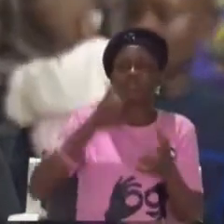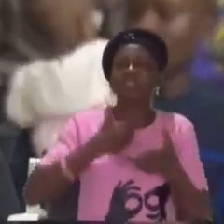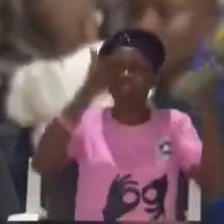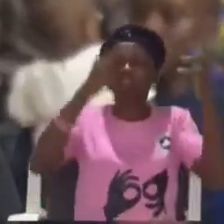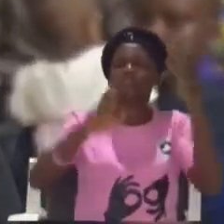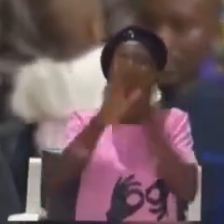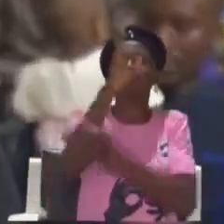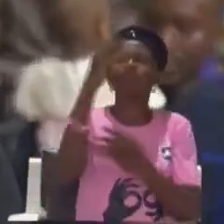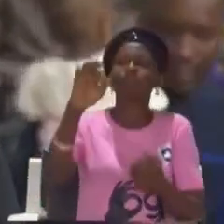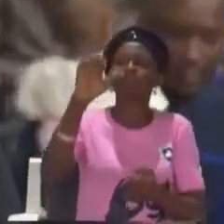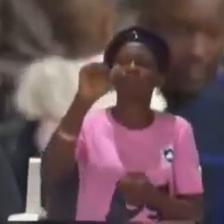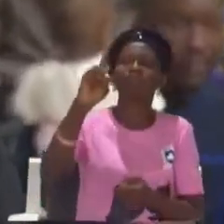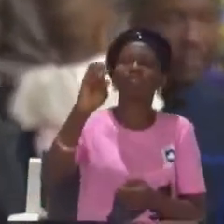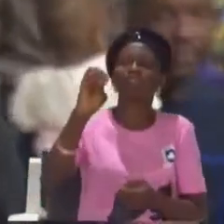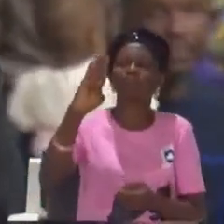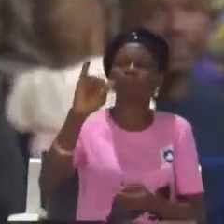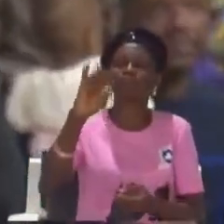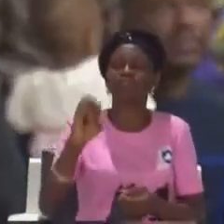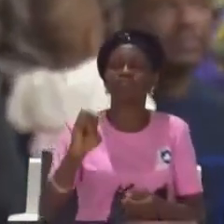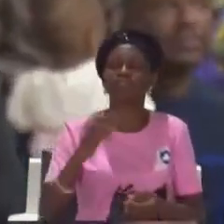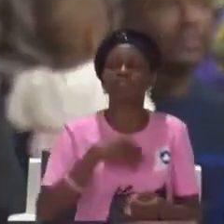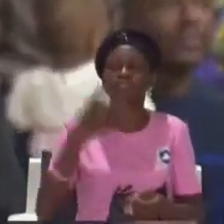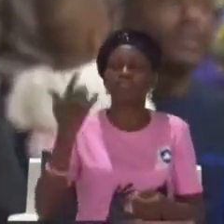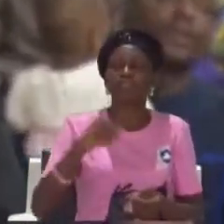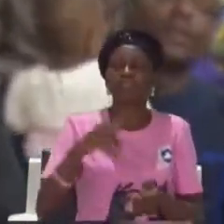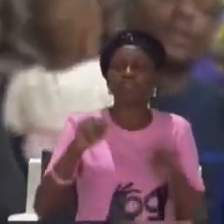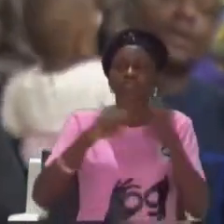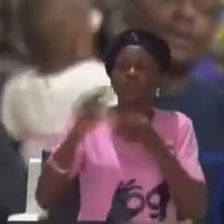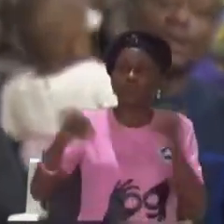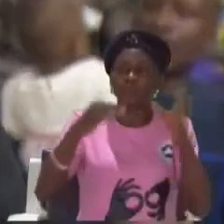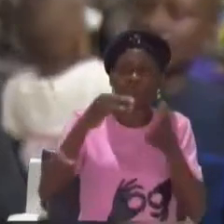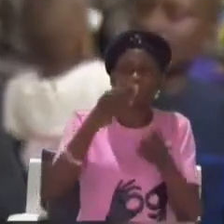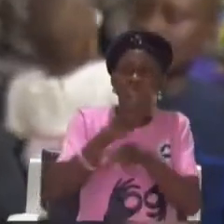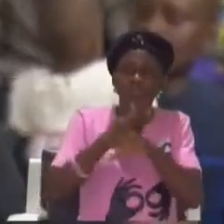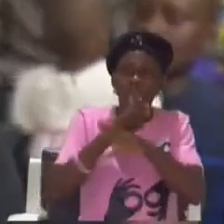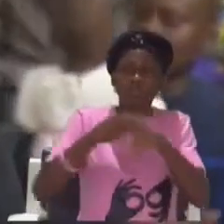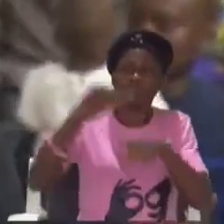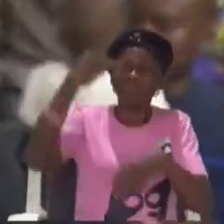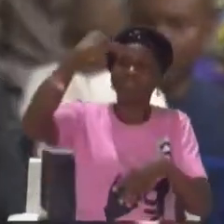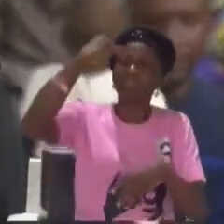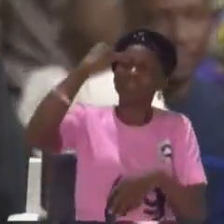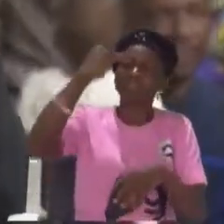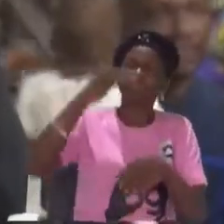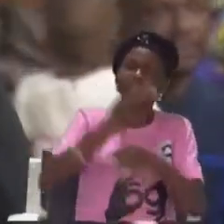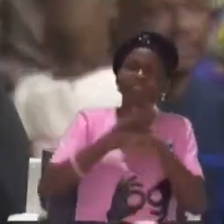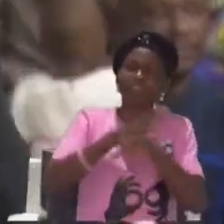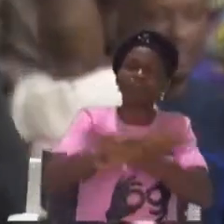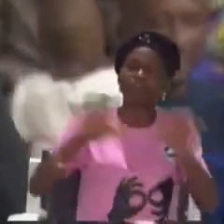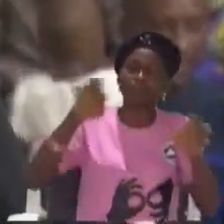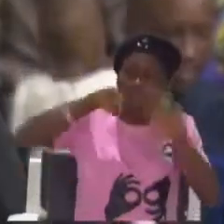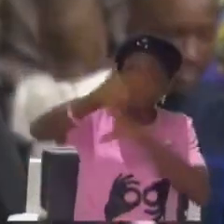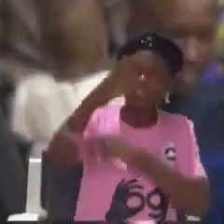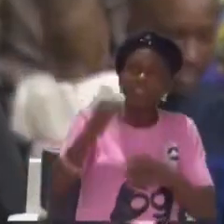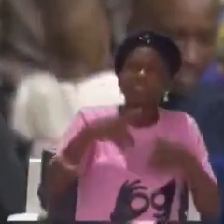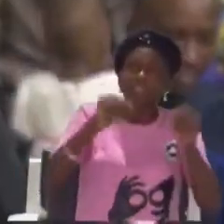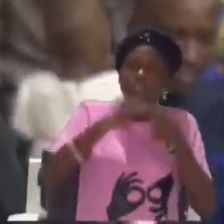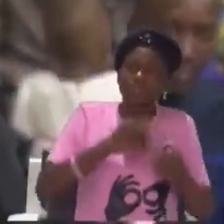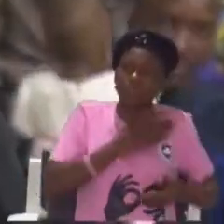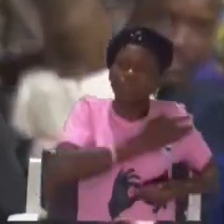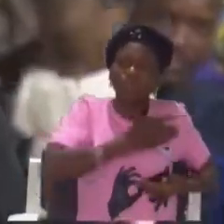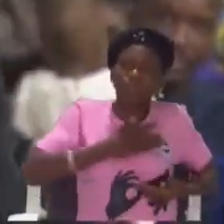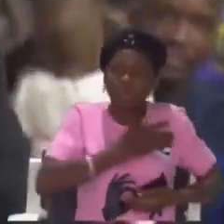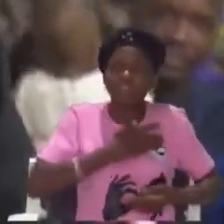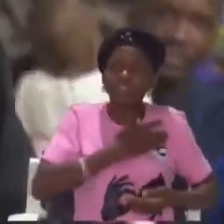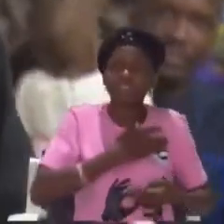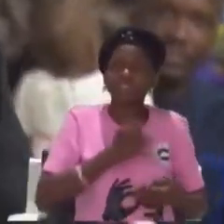of Adeboye! And they tried to put the knife in my eyes. The knife didn't penetrate. They tried to cut my breast. The breast could